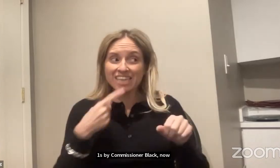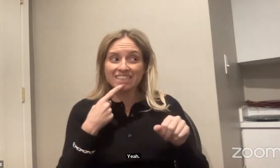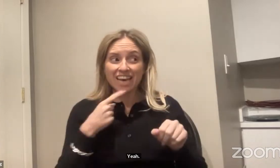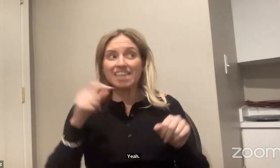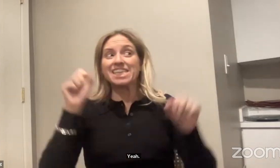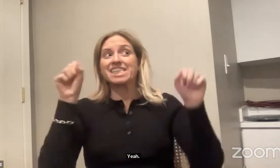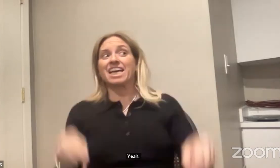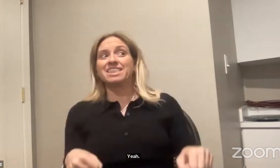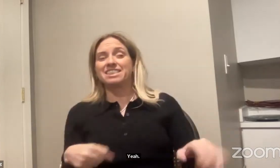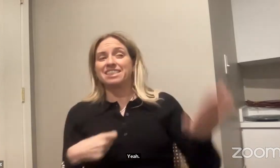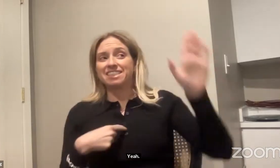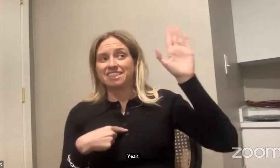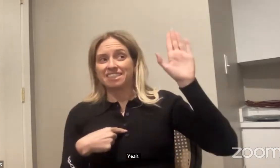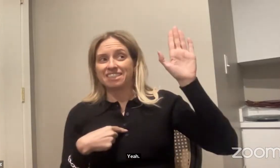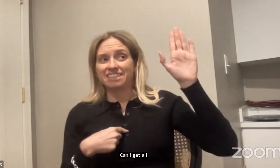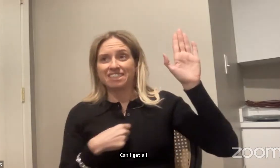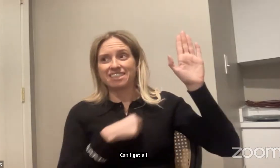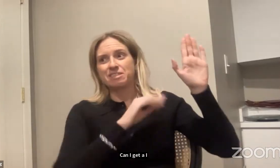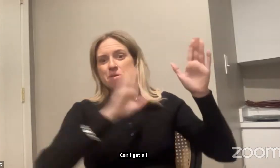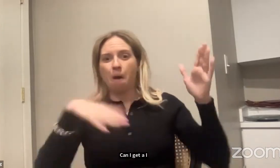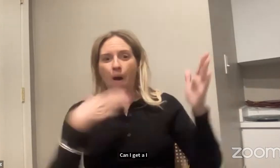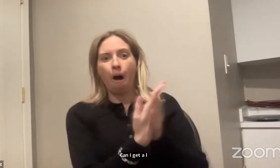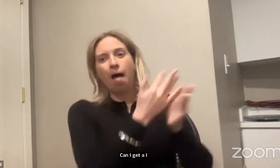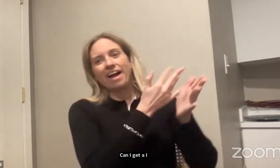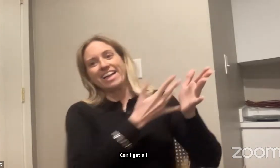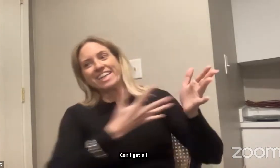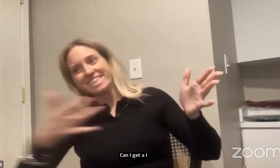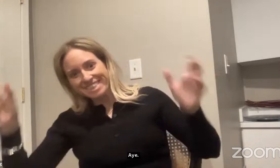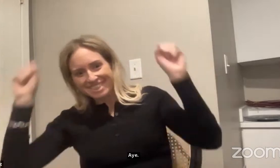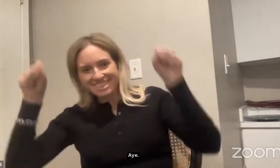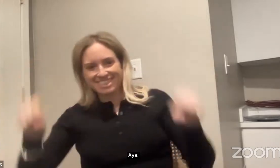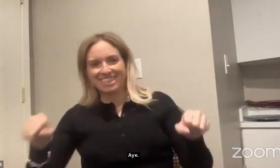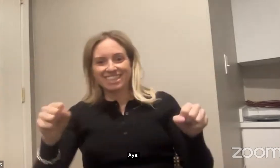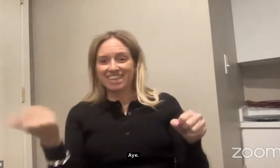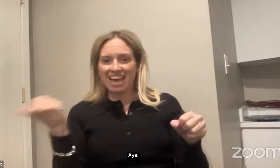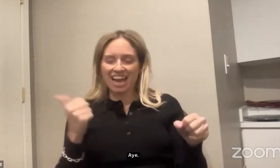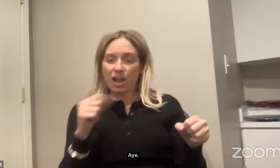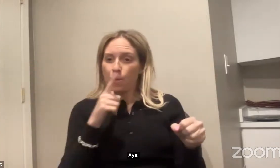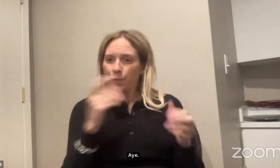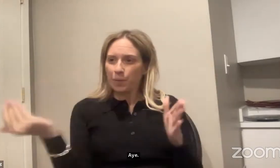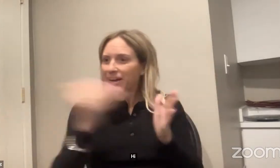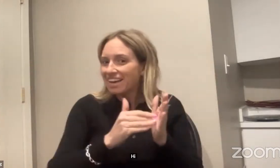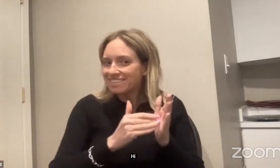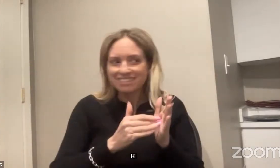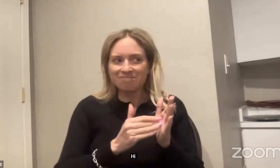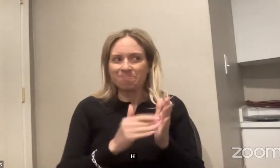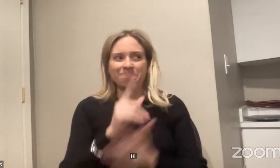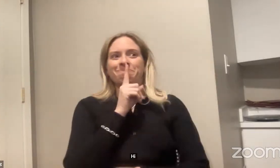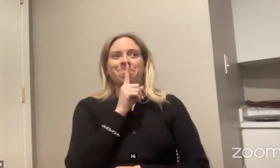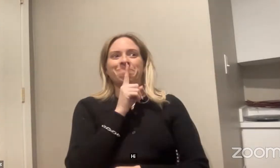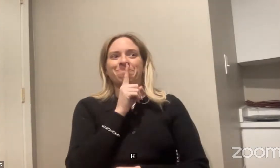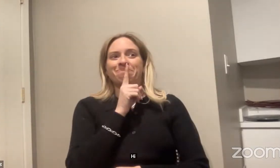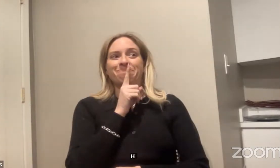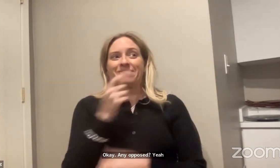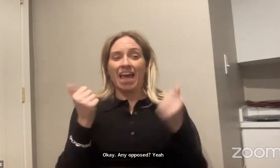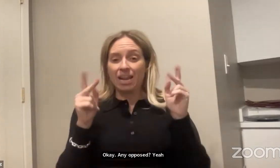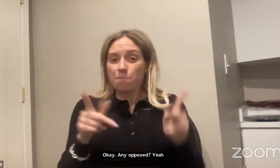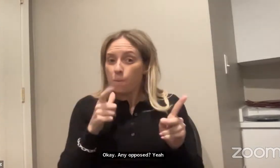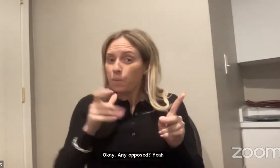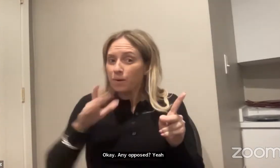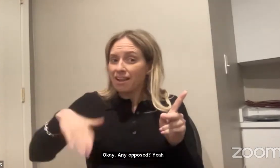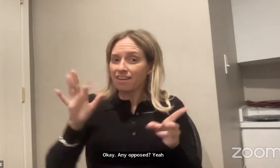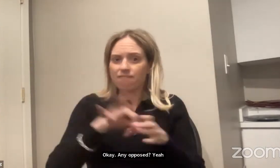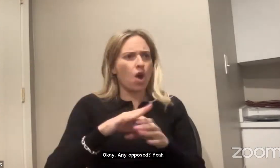aye? Aye. Okay. Any opposed? Any abstentions?